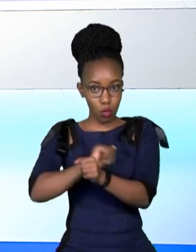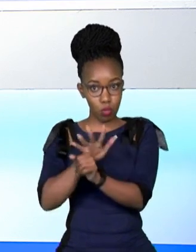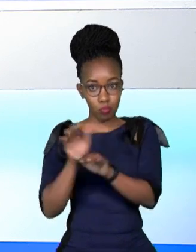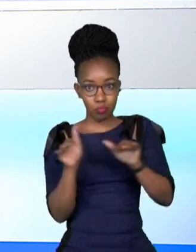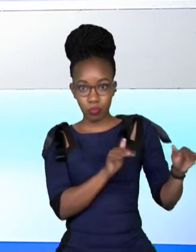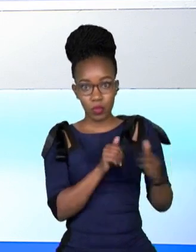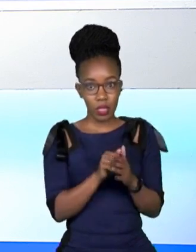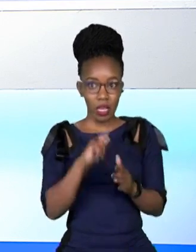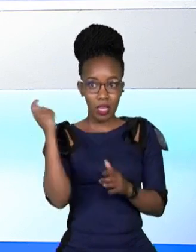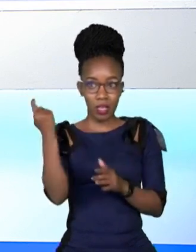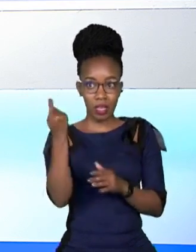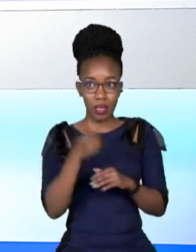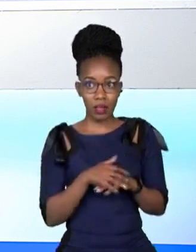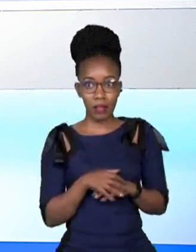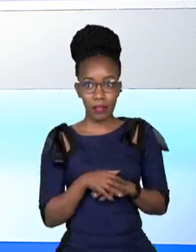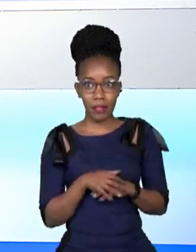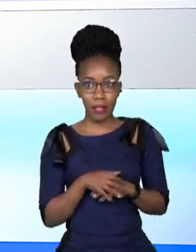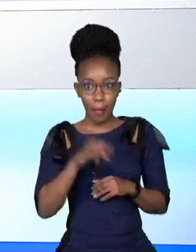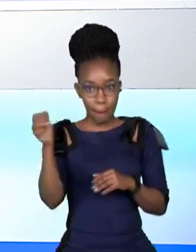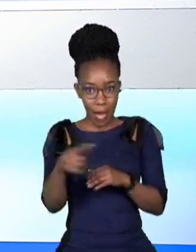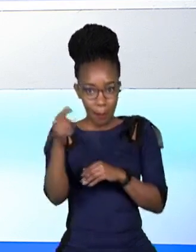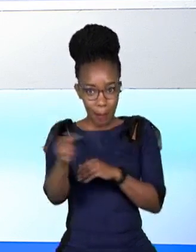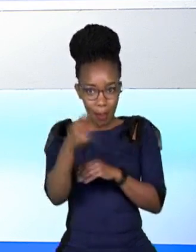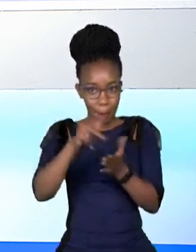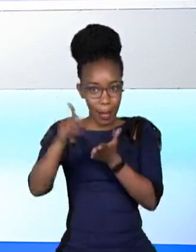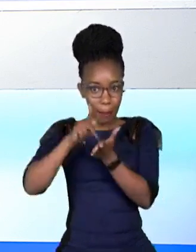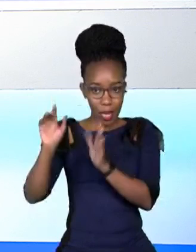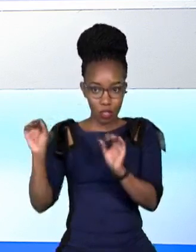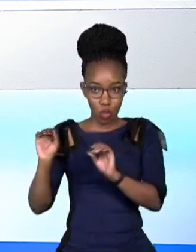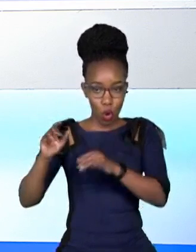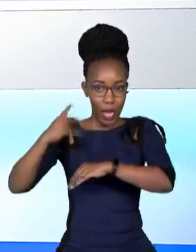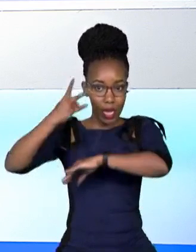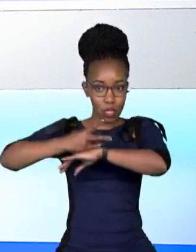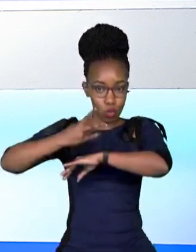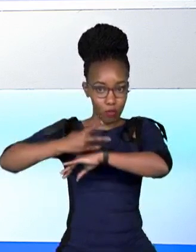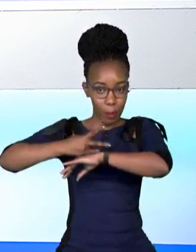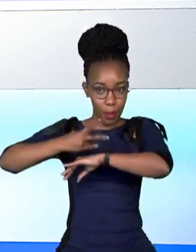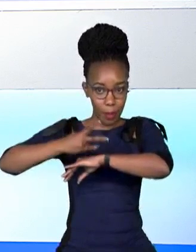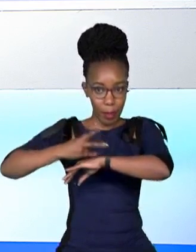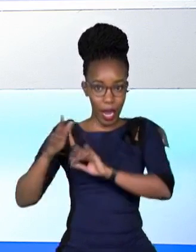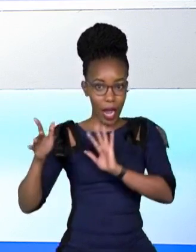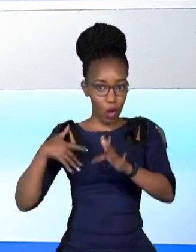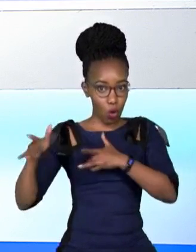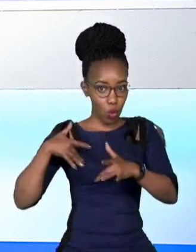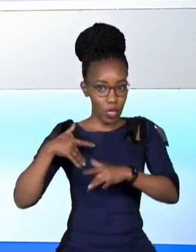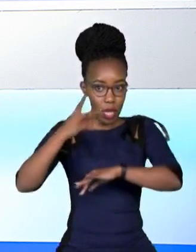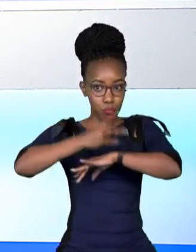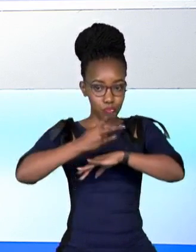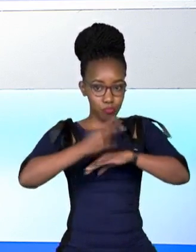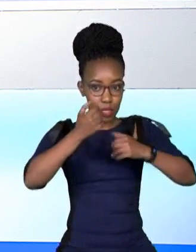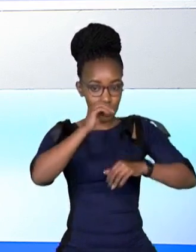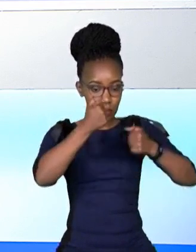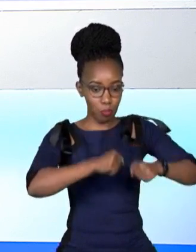Kenyans have been reluctant in remitting their monthly payments for the National Hospital and Insurance Fund, NHIF. According to NHIF CEO Peter